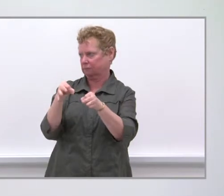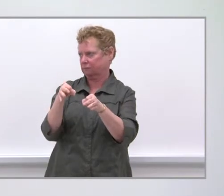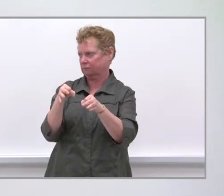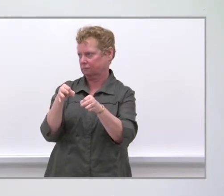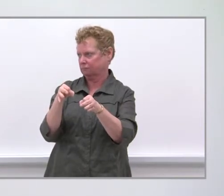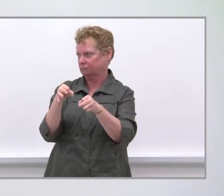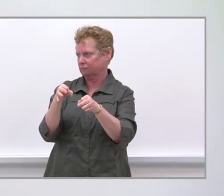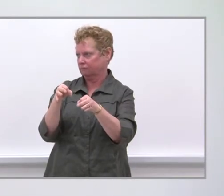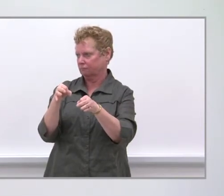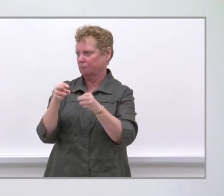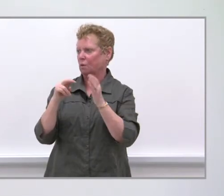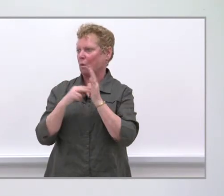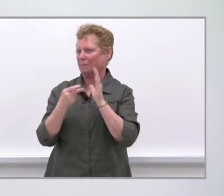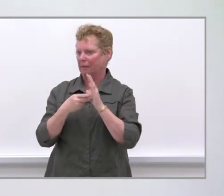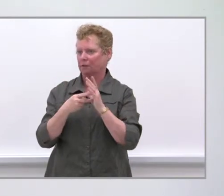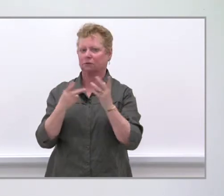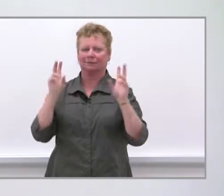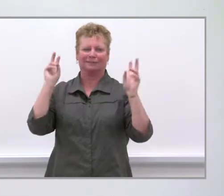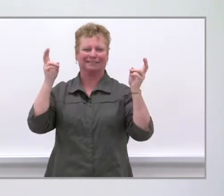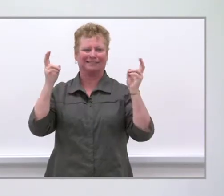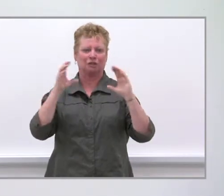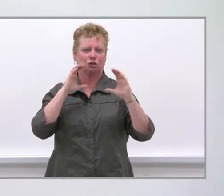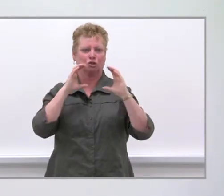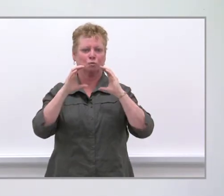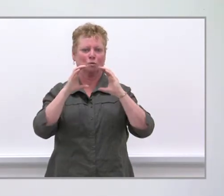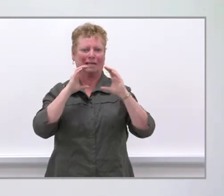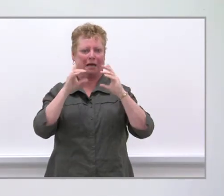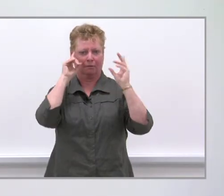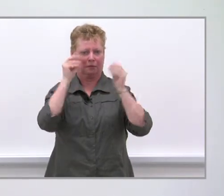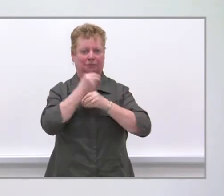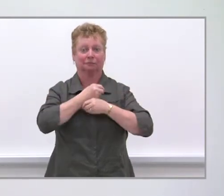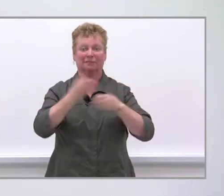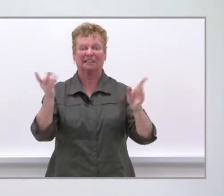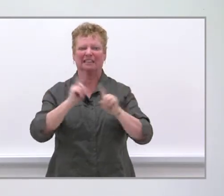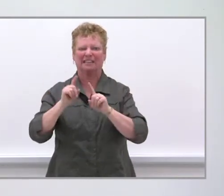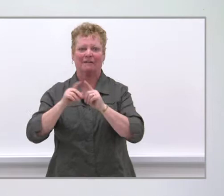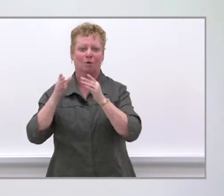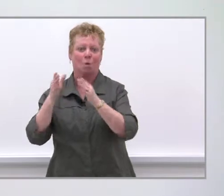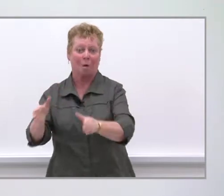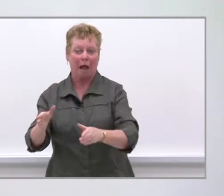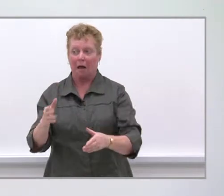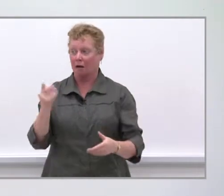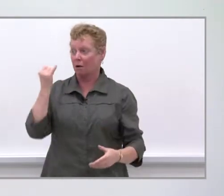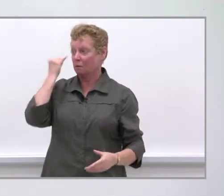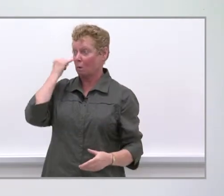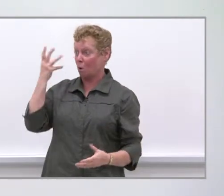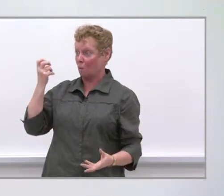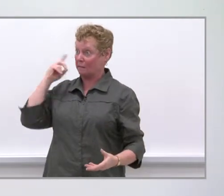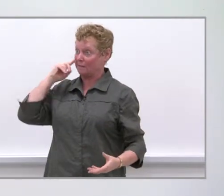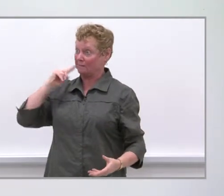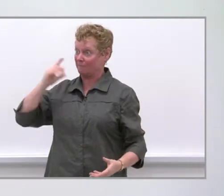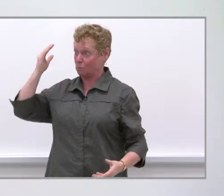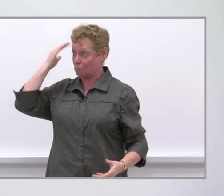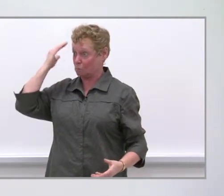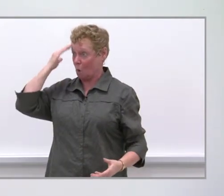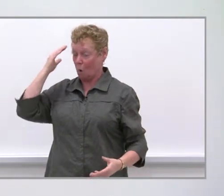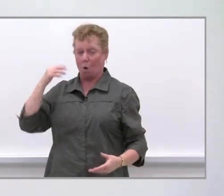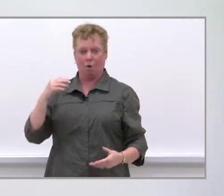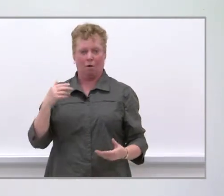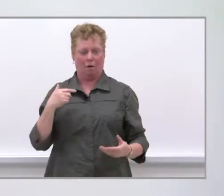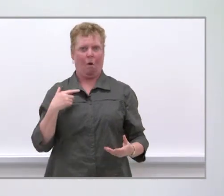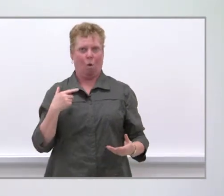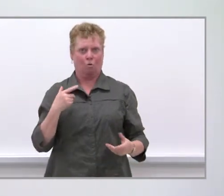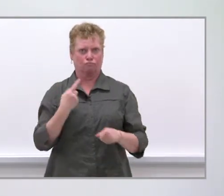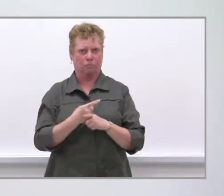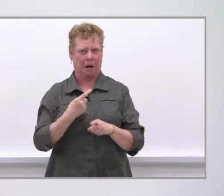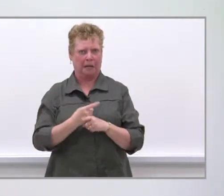So again, that means communicating in a whole bunch of different ways, right? So if we want the deaf community to know, we have to make sure